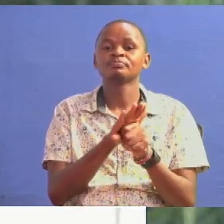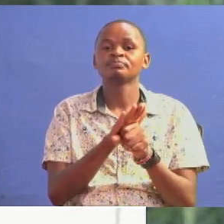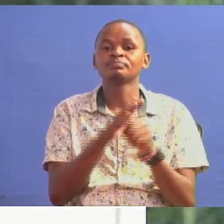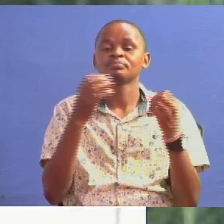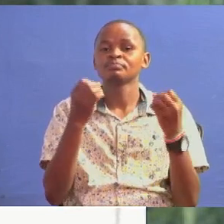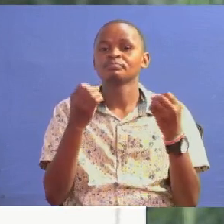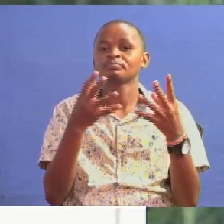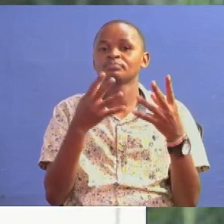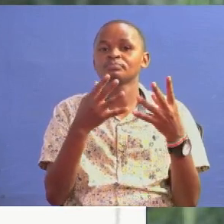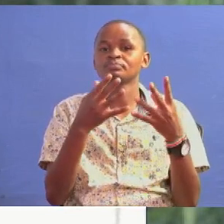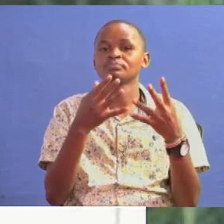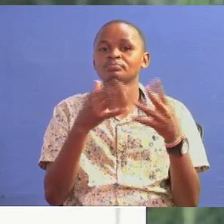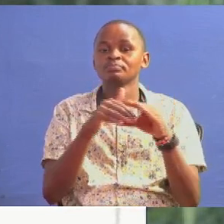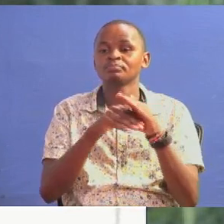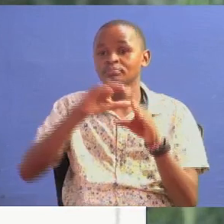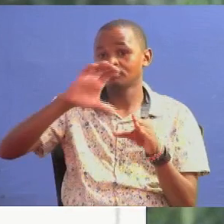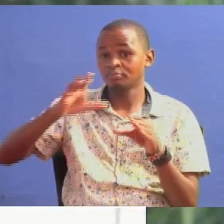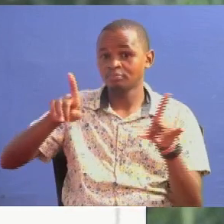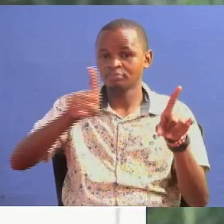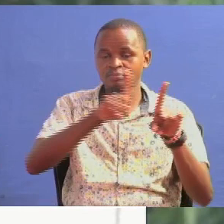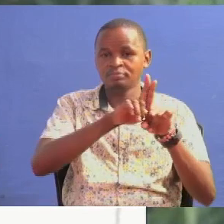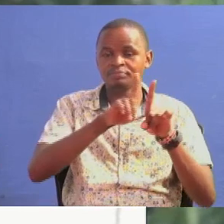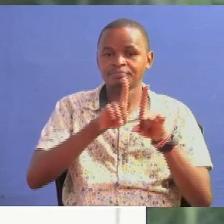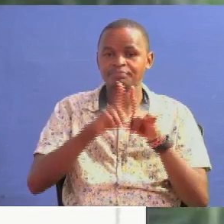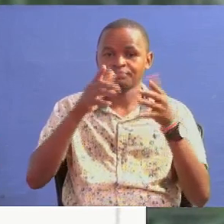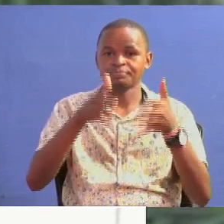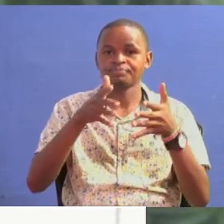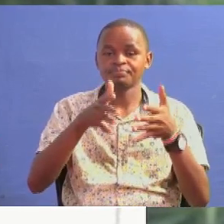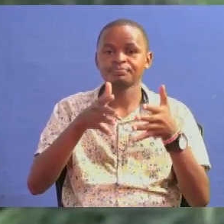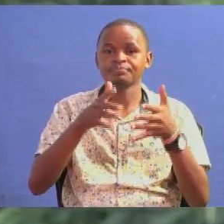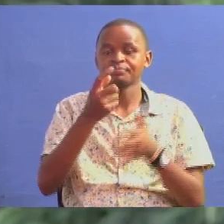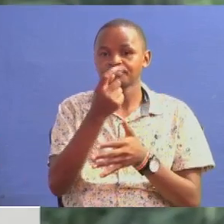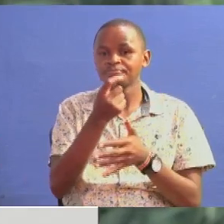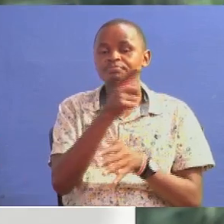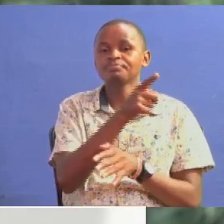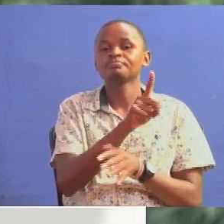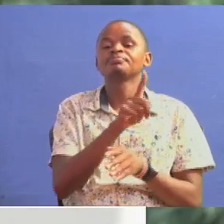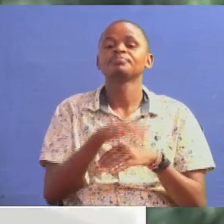sana katika county na katika sub-county hii yetu ndogo ya Malindi.